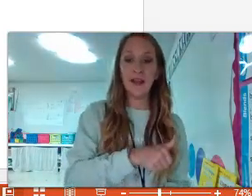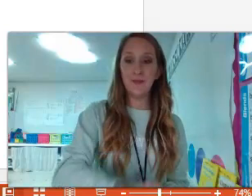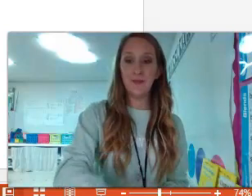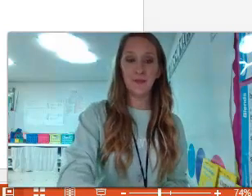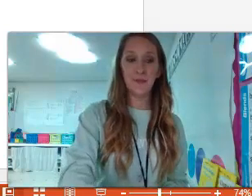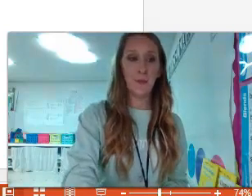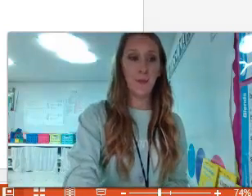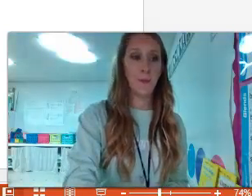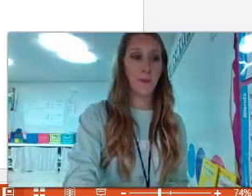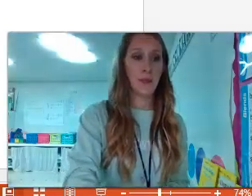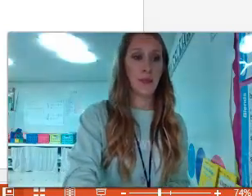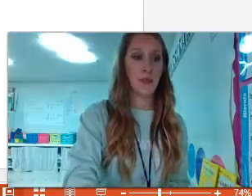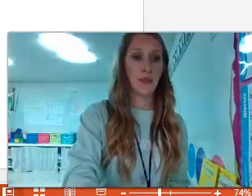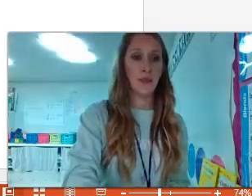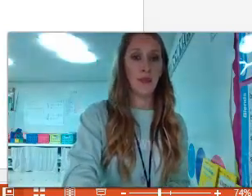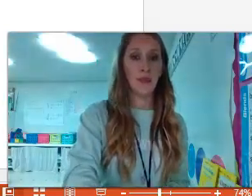Okay?